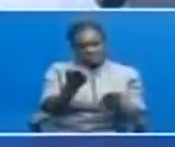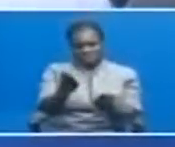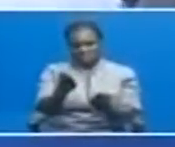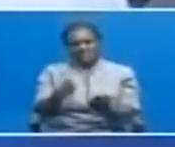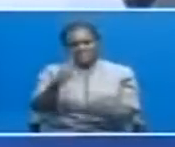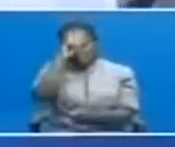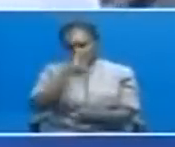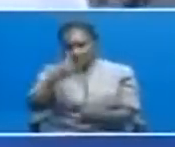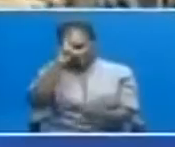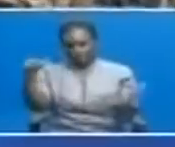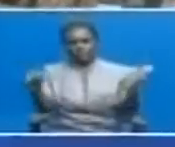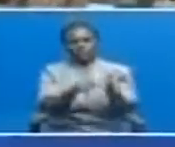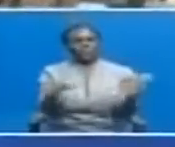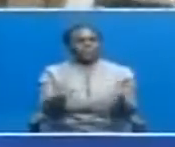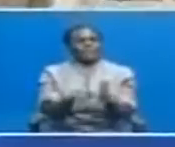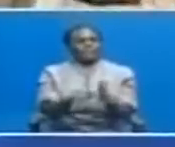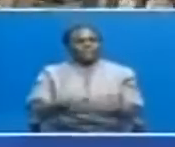the damage caused.